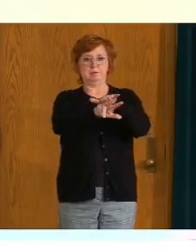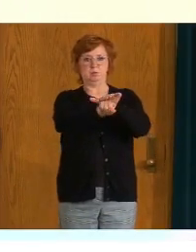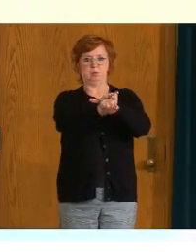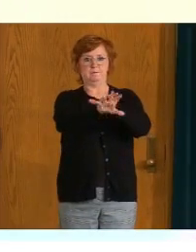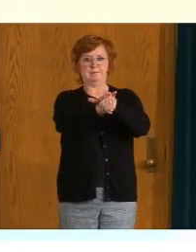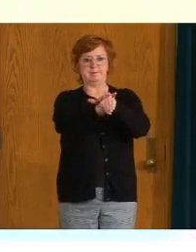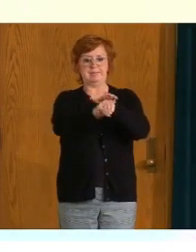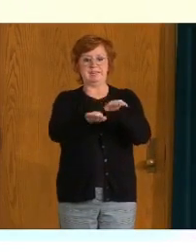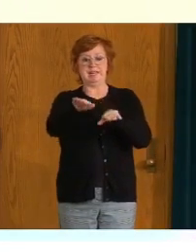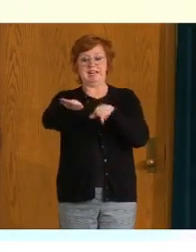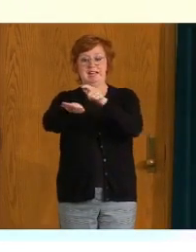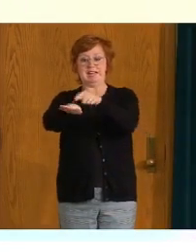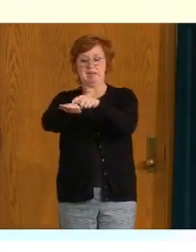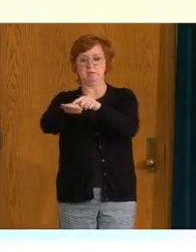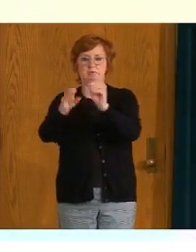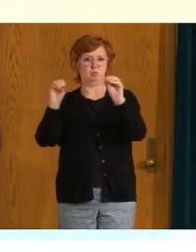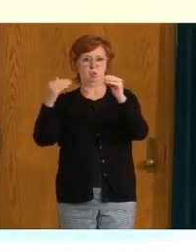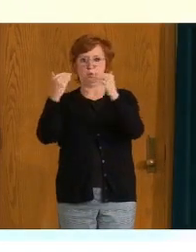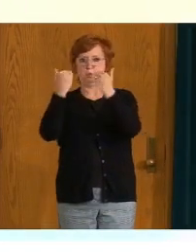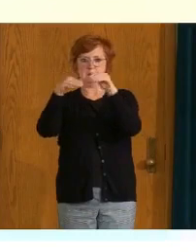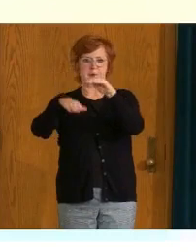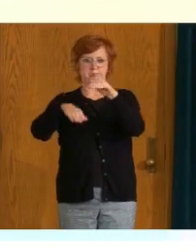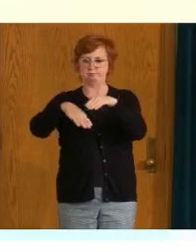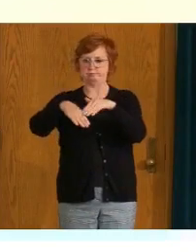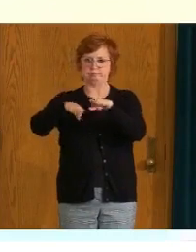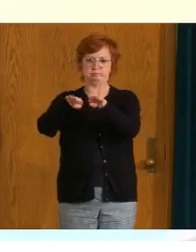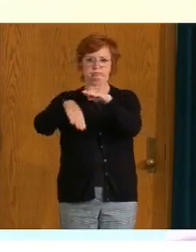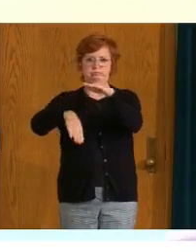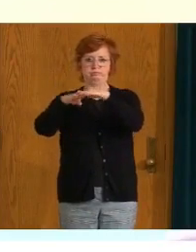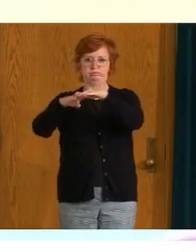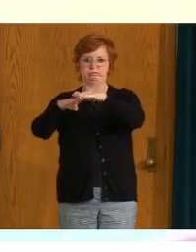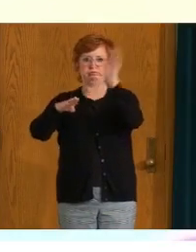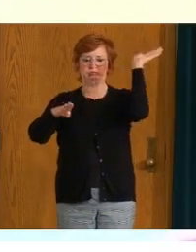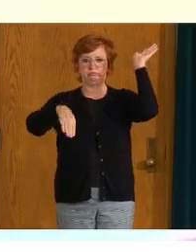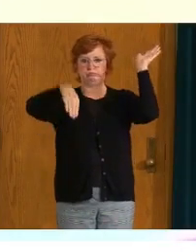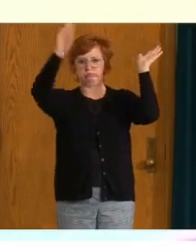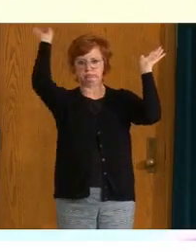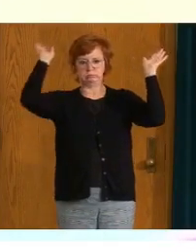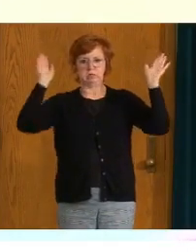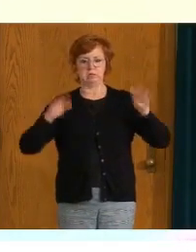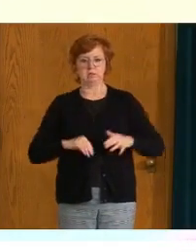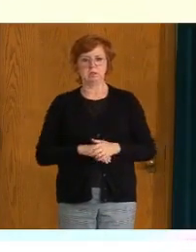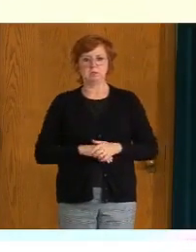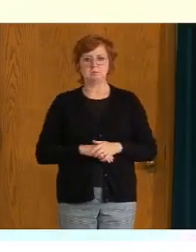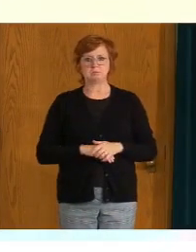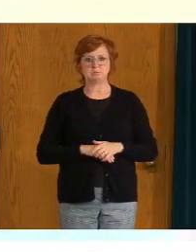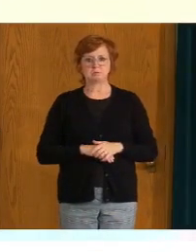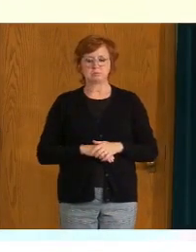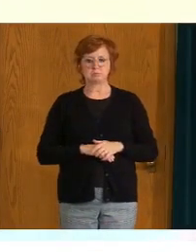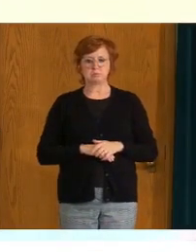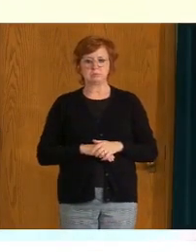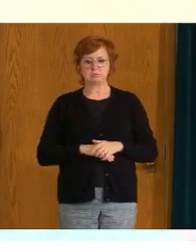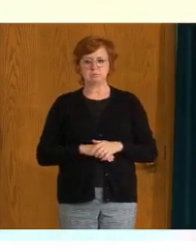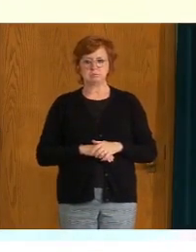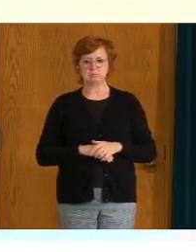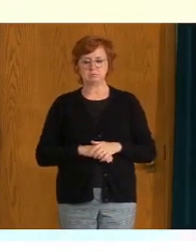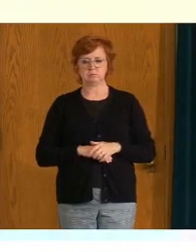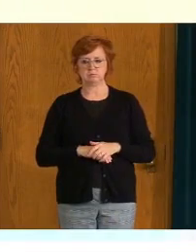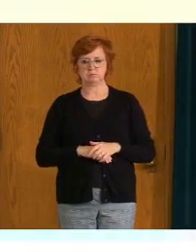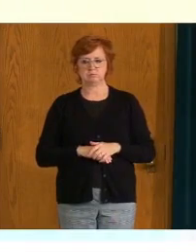point that I think I was trying to make earlier, that going forwards, obviously we can't stay in a